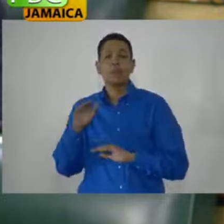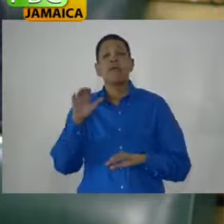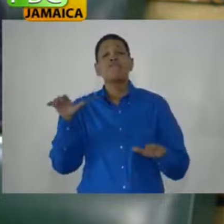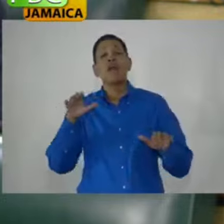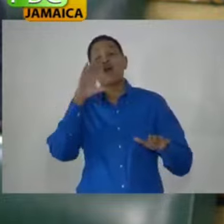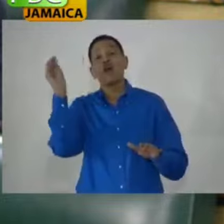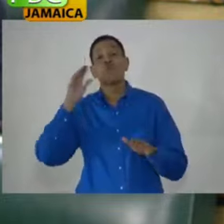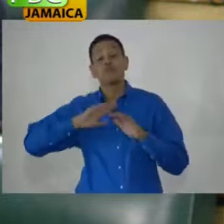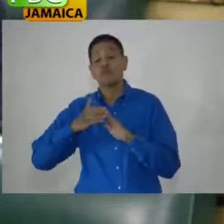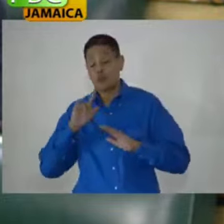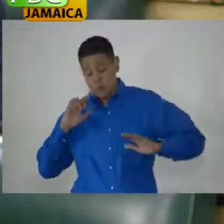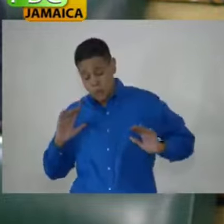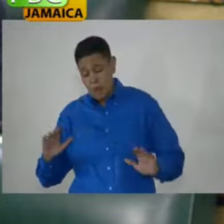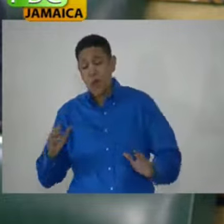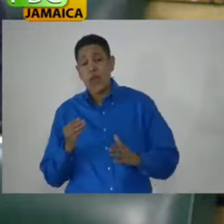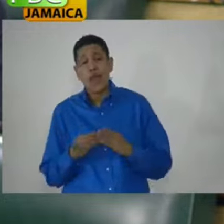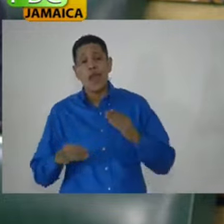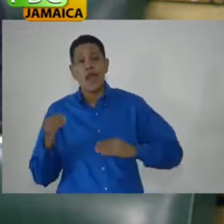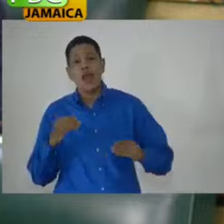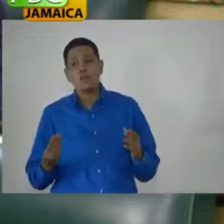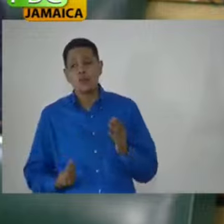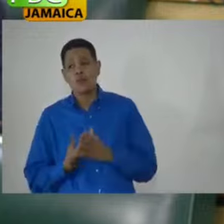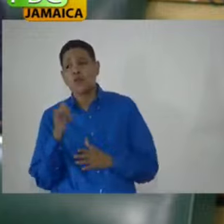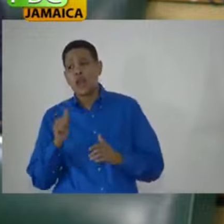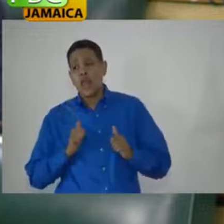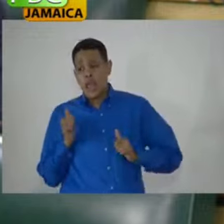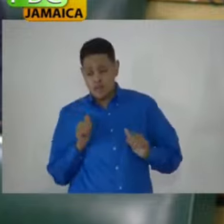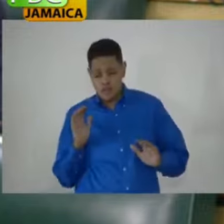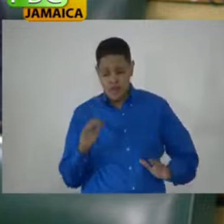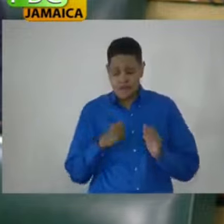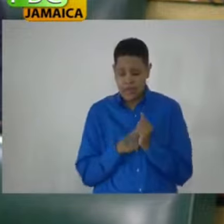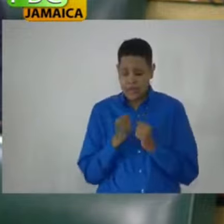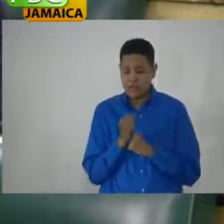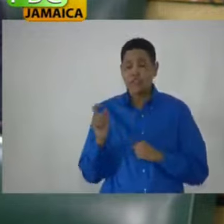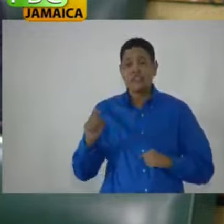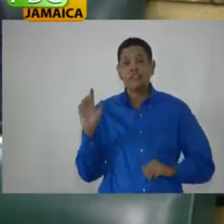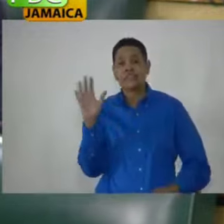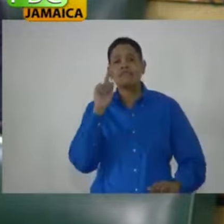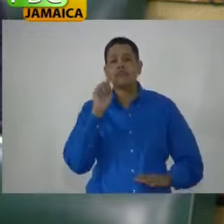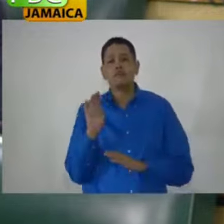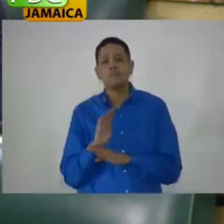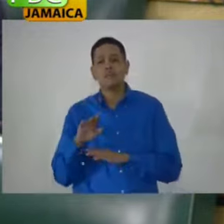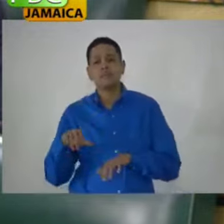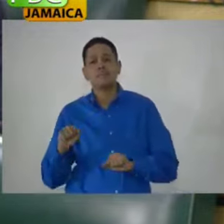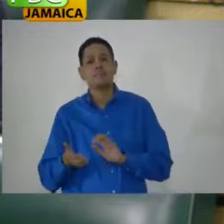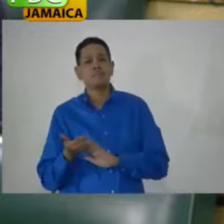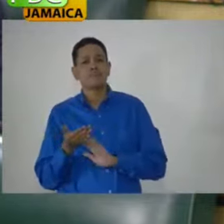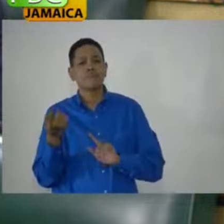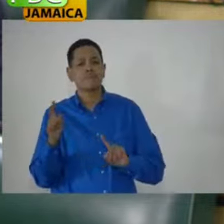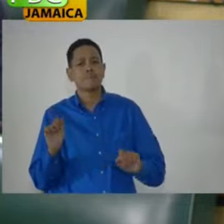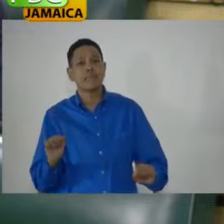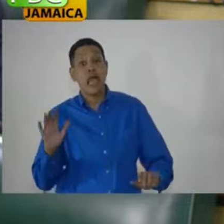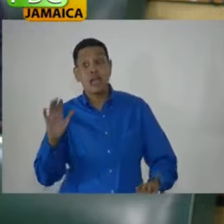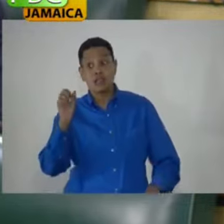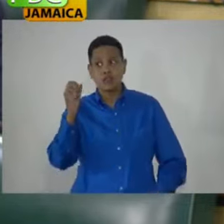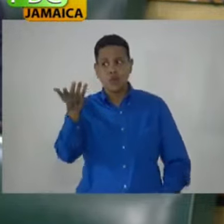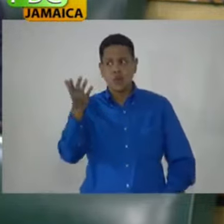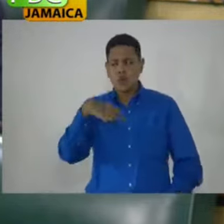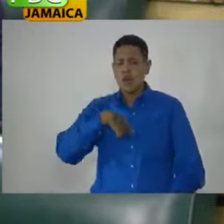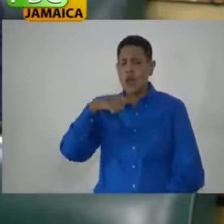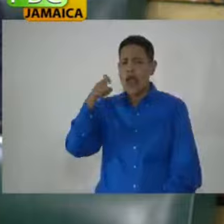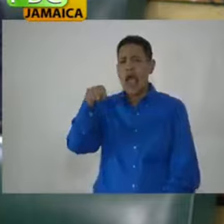to drive economic growth by providing the infrastructure needed for businesses to operate. So I want to